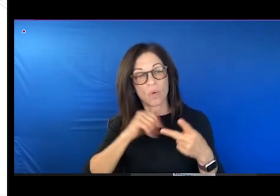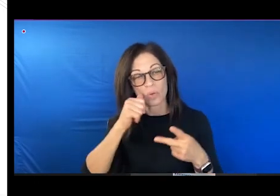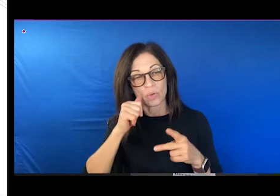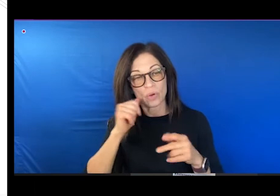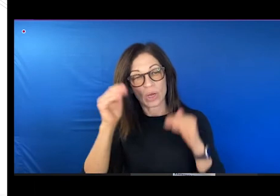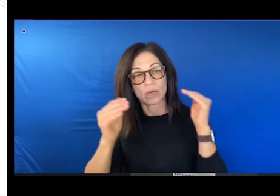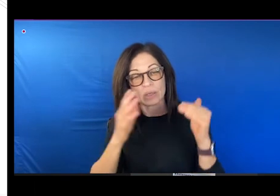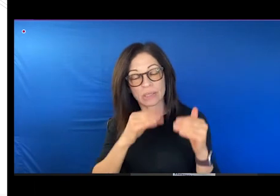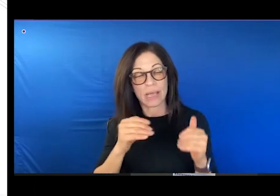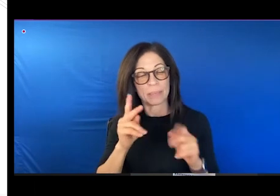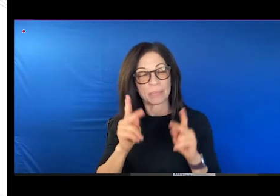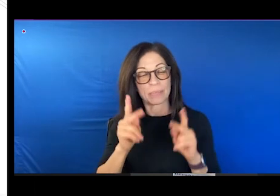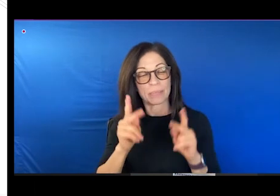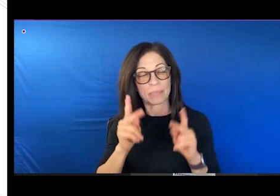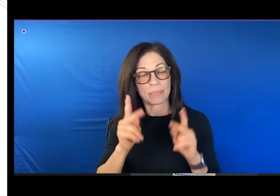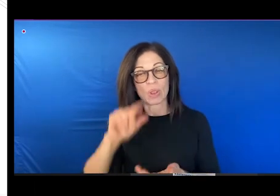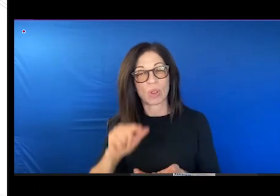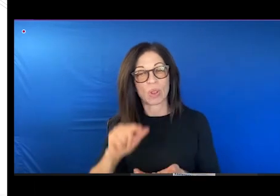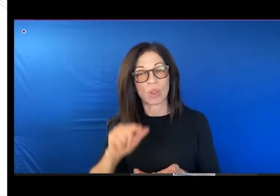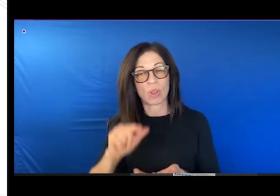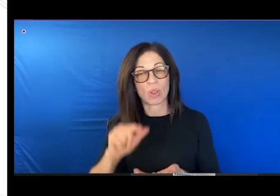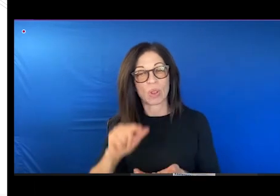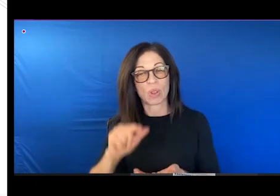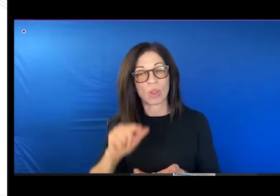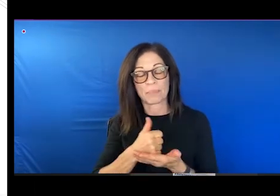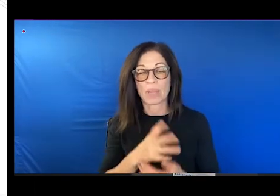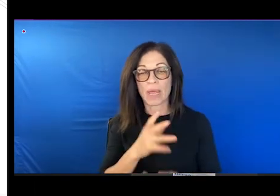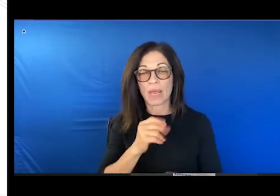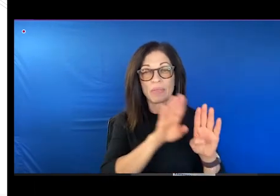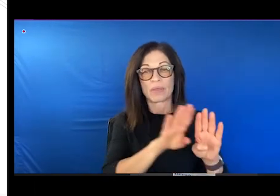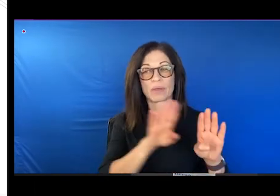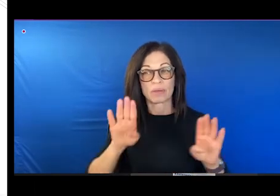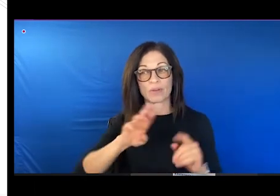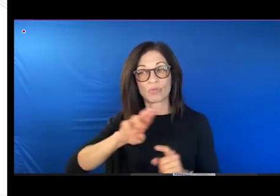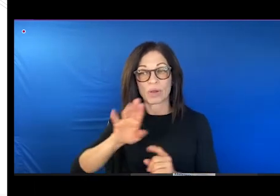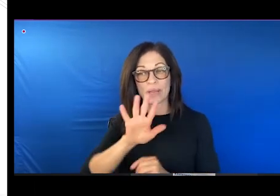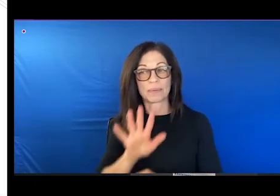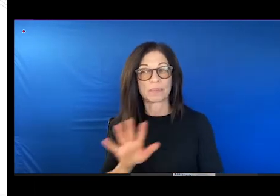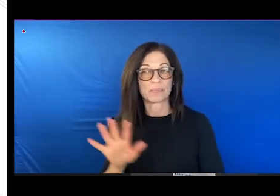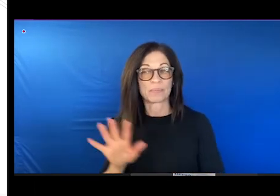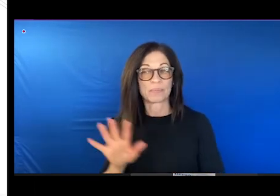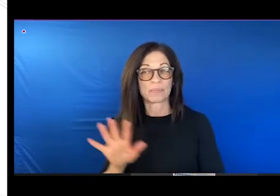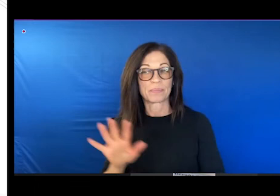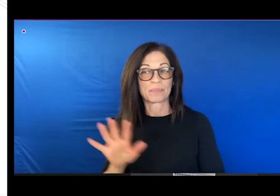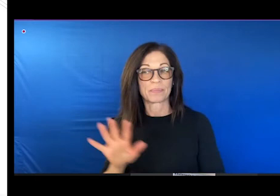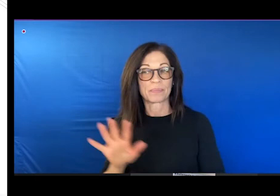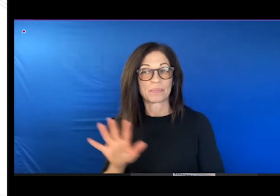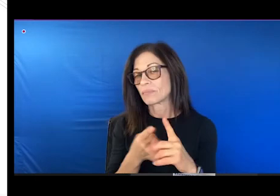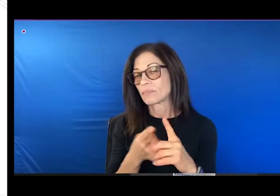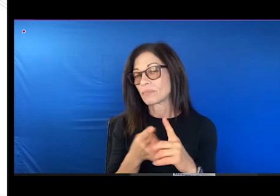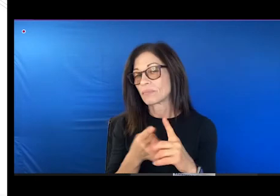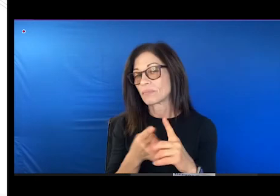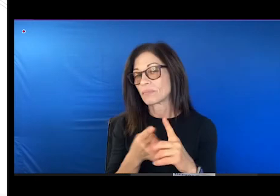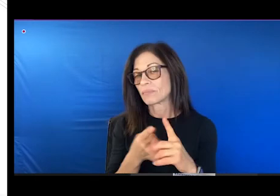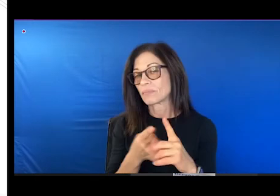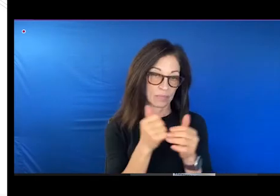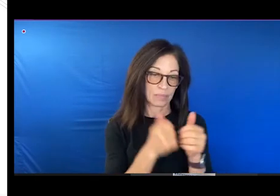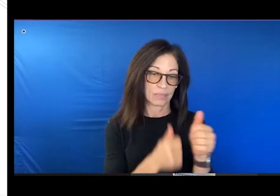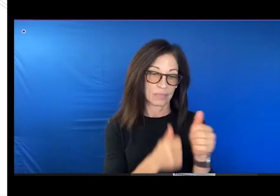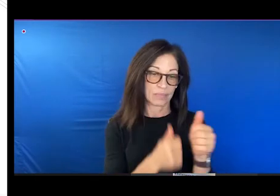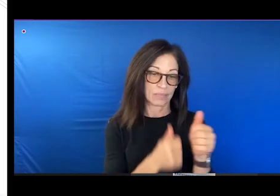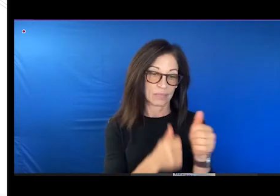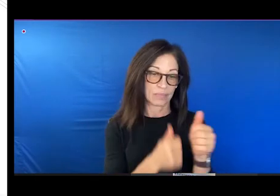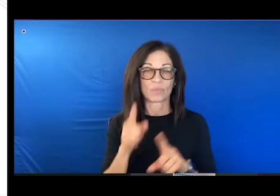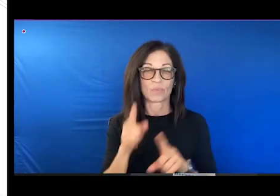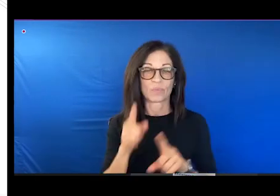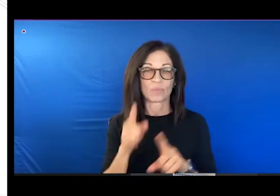disabilities, older adults, and those with low income. And on the right-hand side of this graphic, this initiative was really started